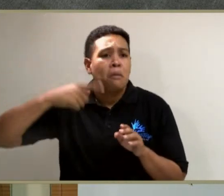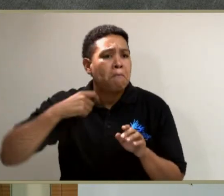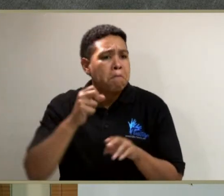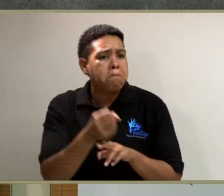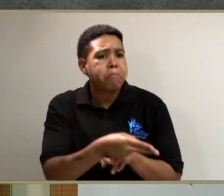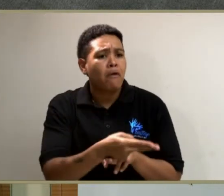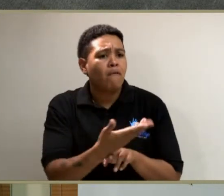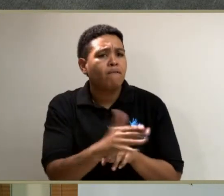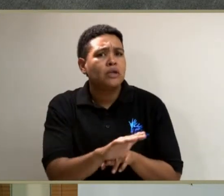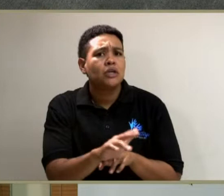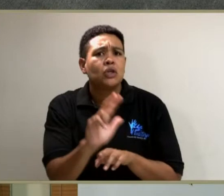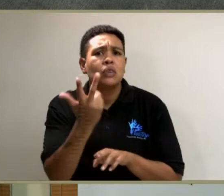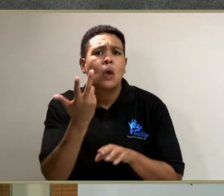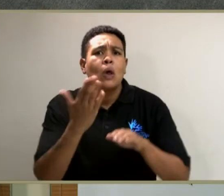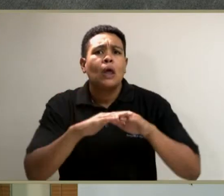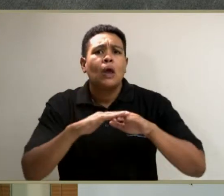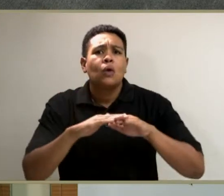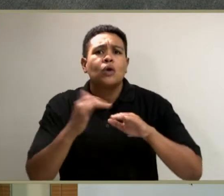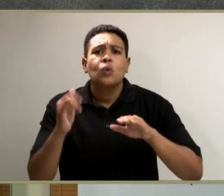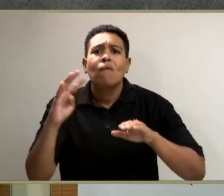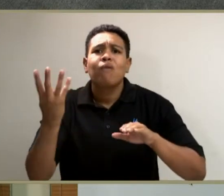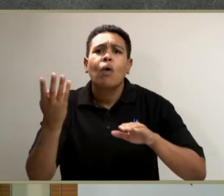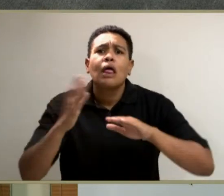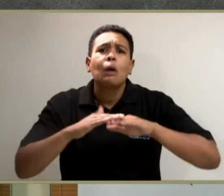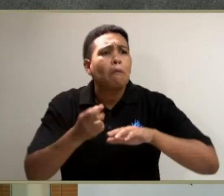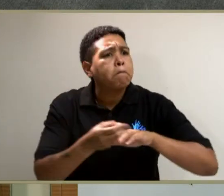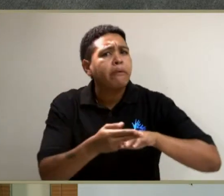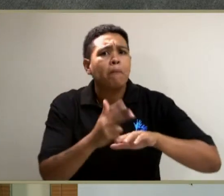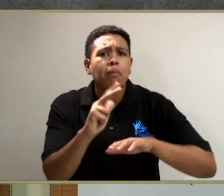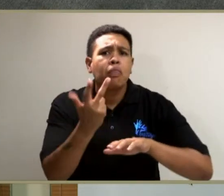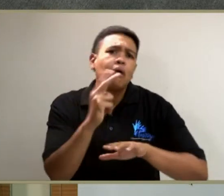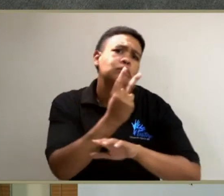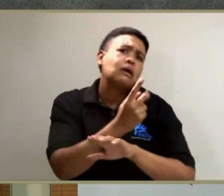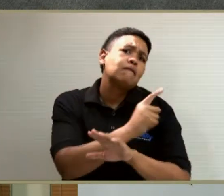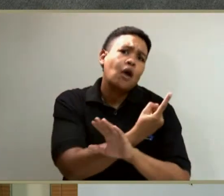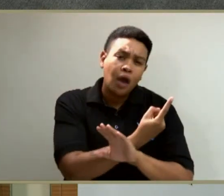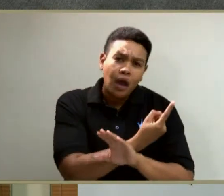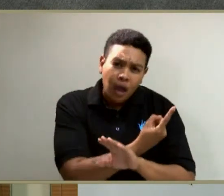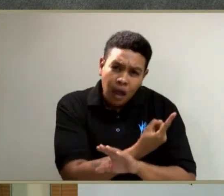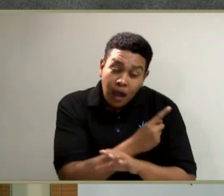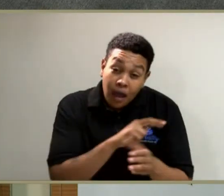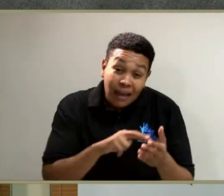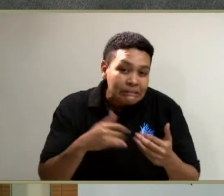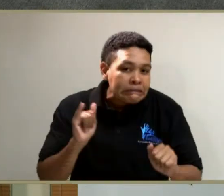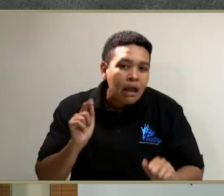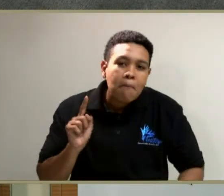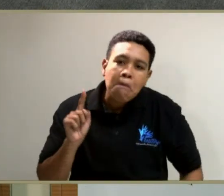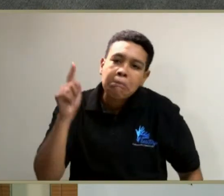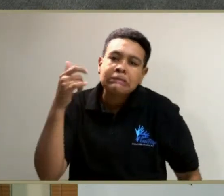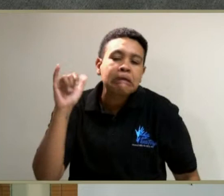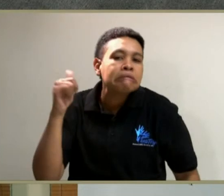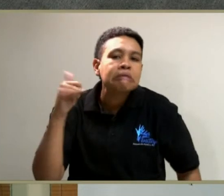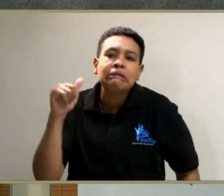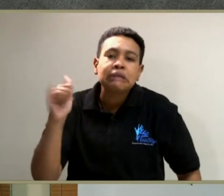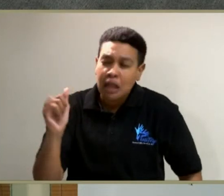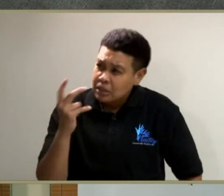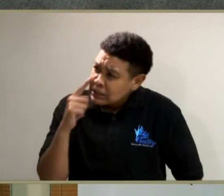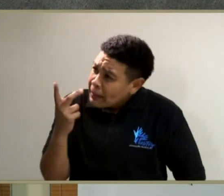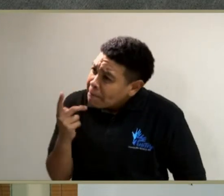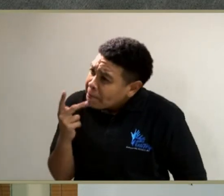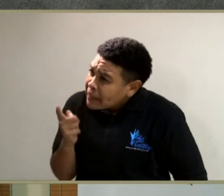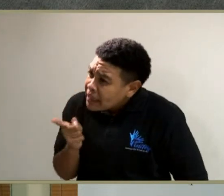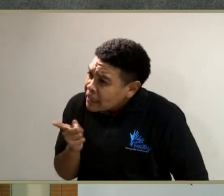climb. And this also in terms of the admissions that we are seeing in pink, the number of admissions